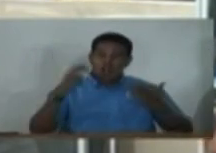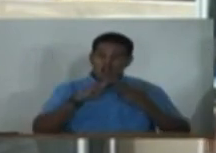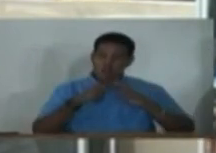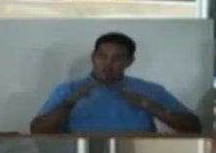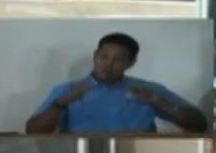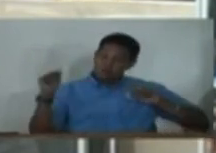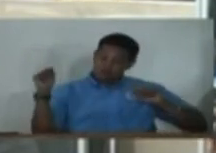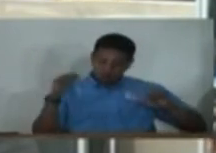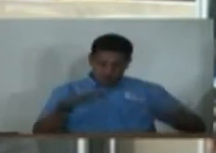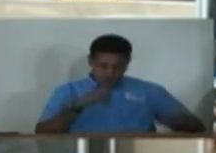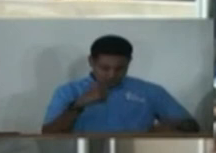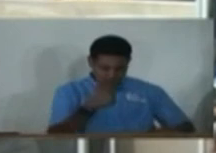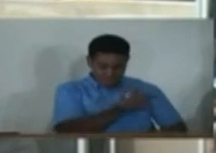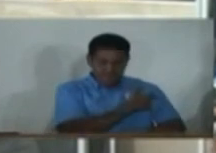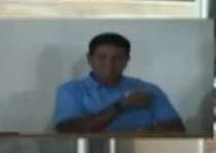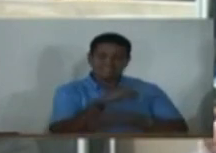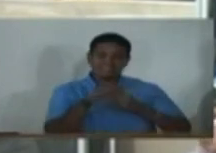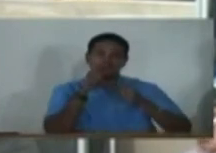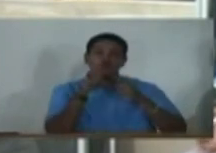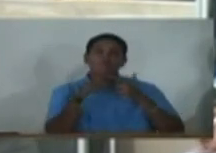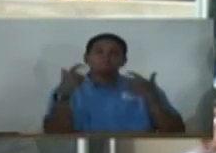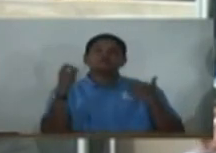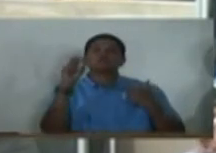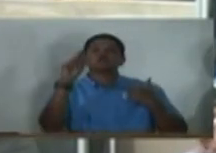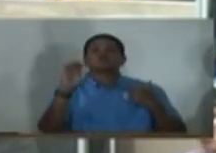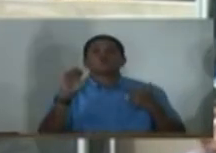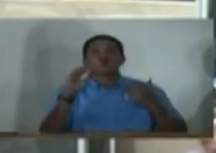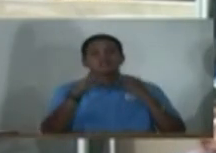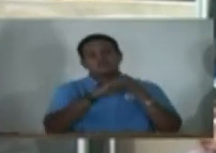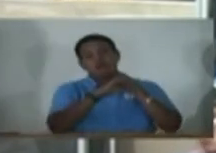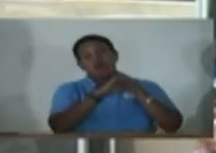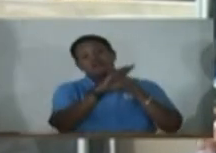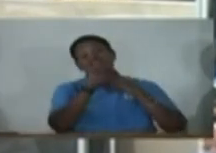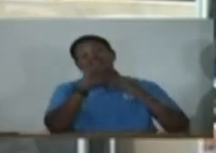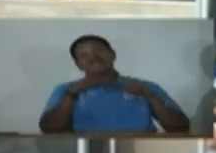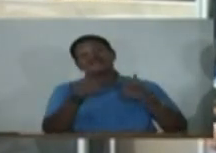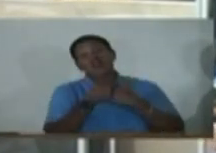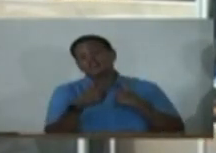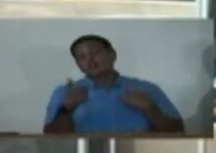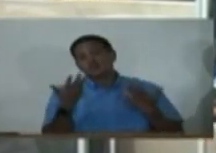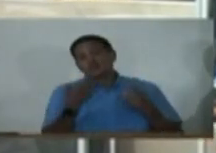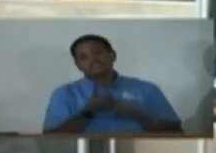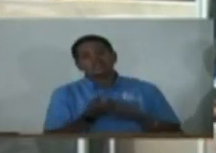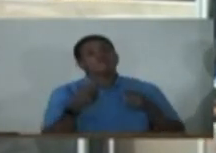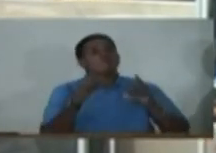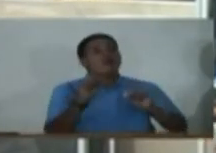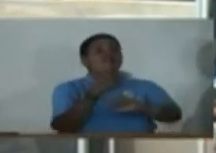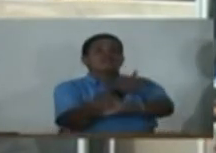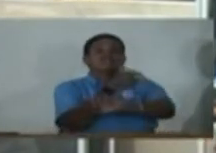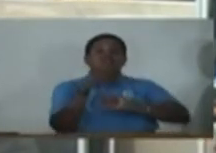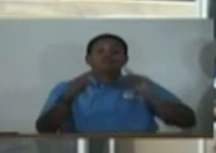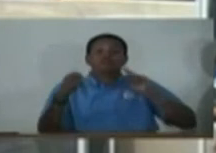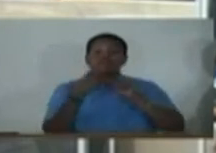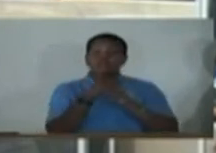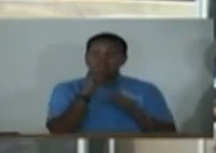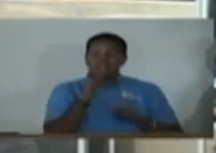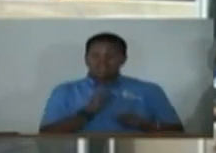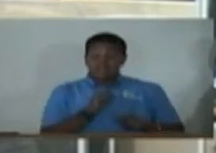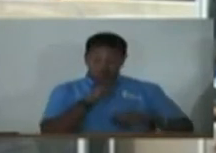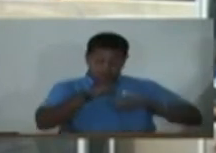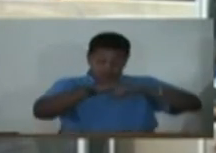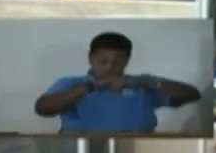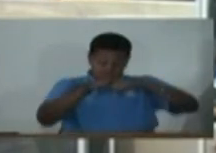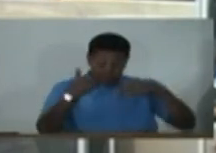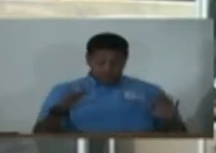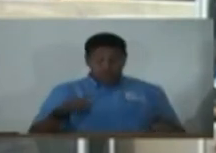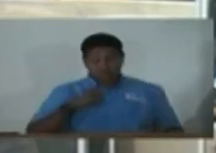being vaccinated in our major source markets. The challenge, Madam Speaker, is that while vaccinated persons are themselves protected, as I